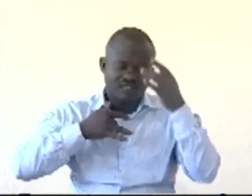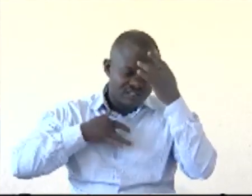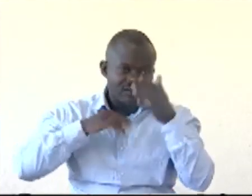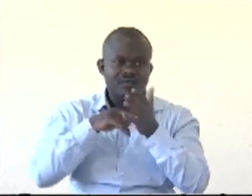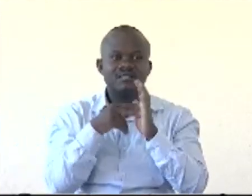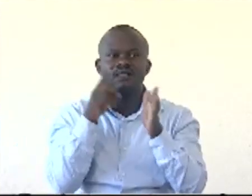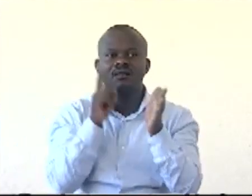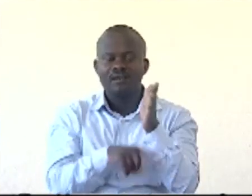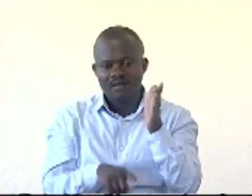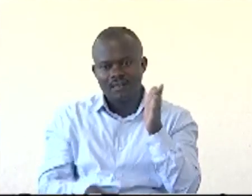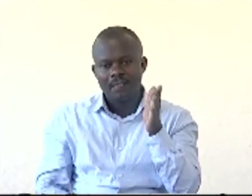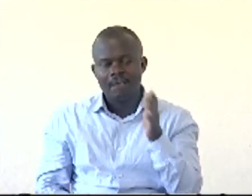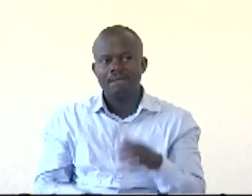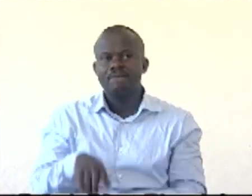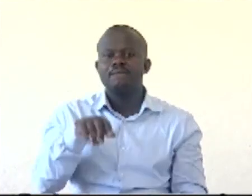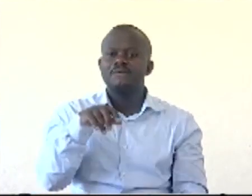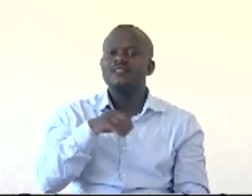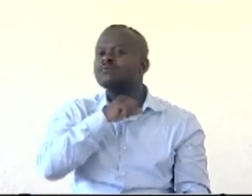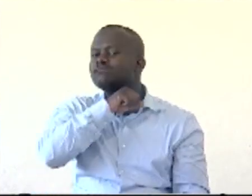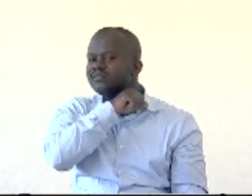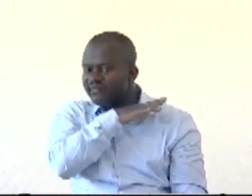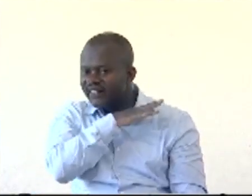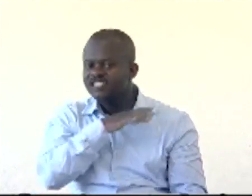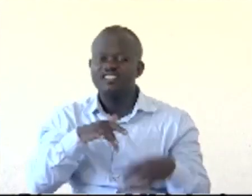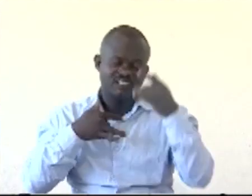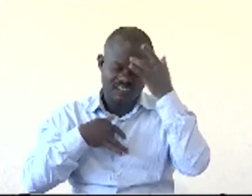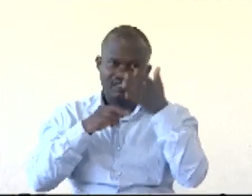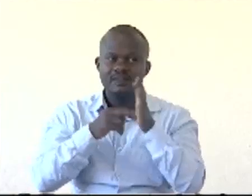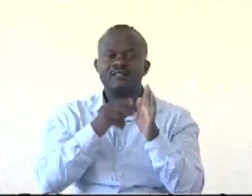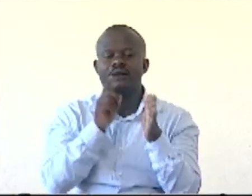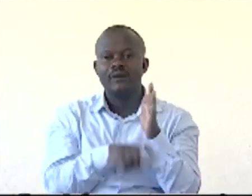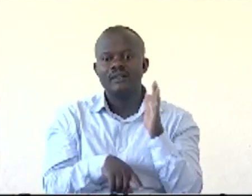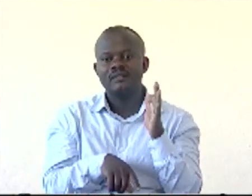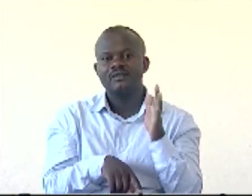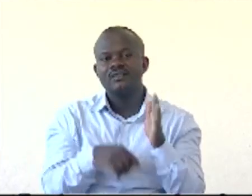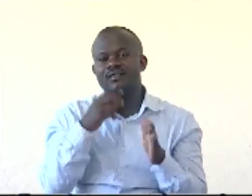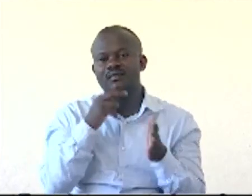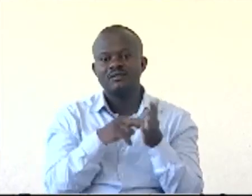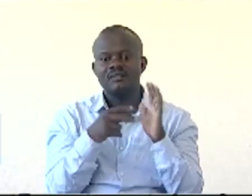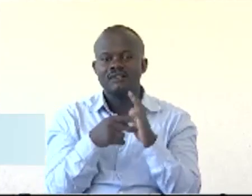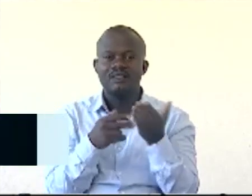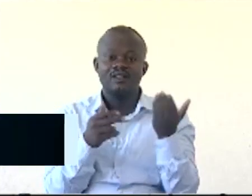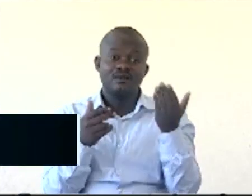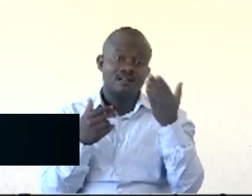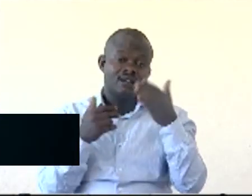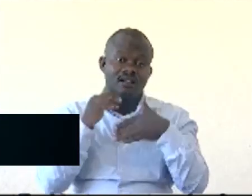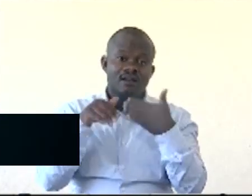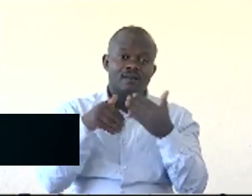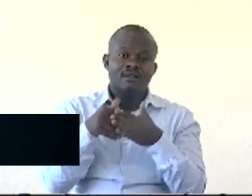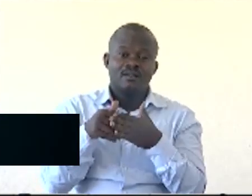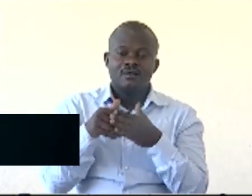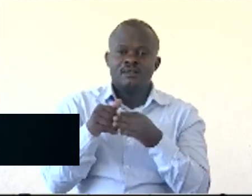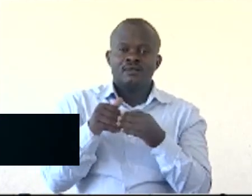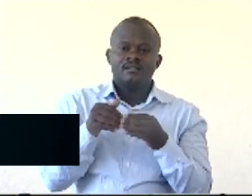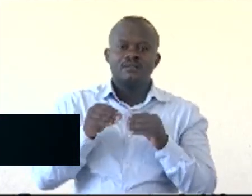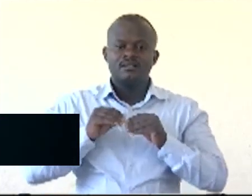What does infectious disease mean? Infectious diseases are diseases that are passed on